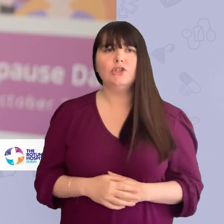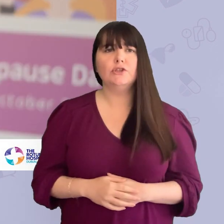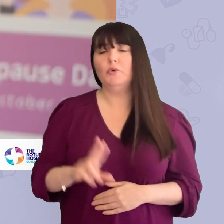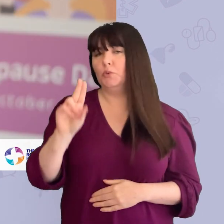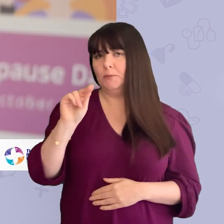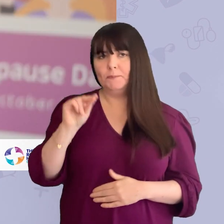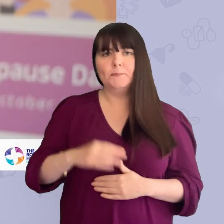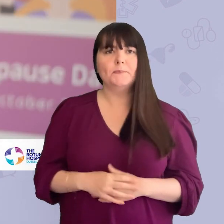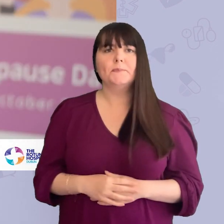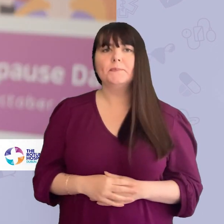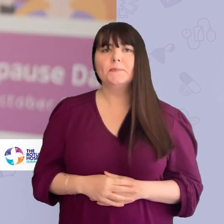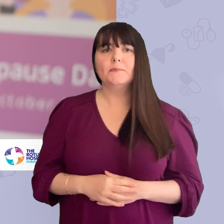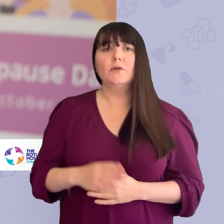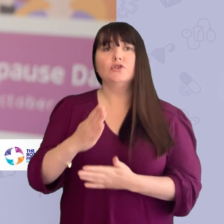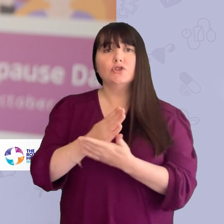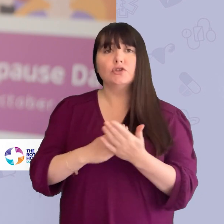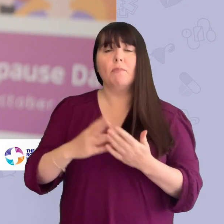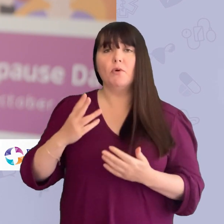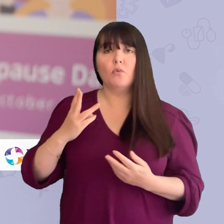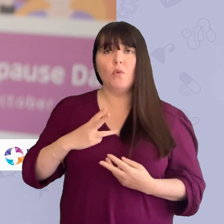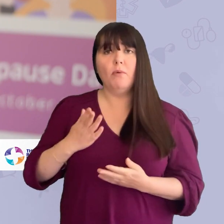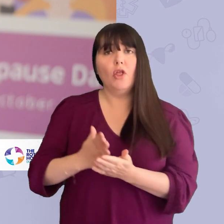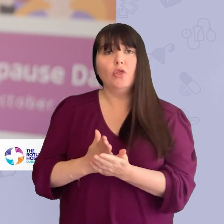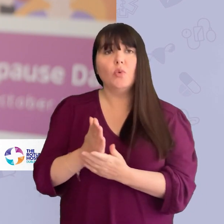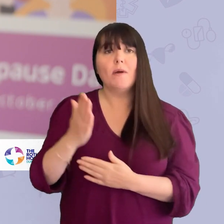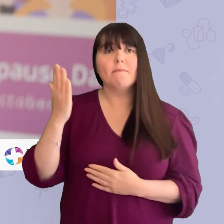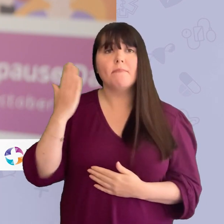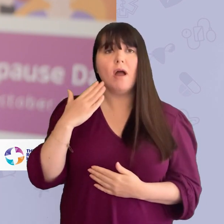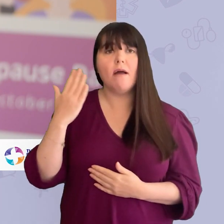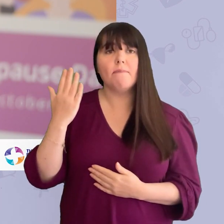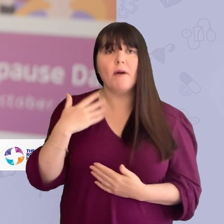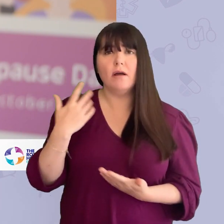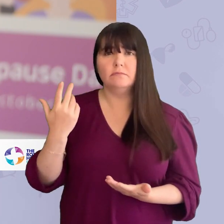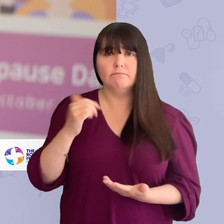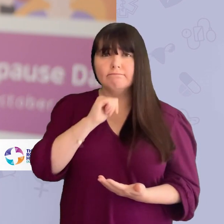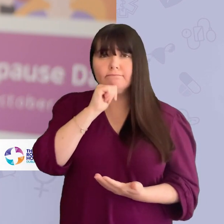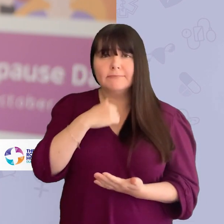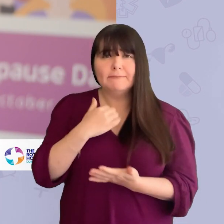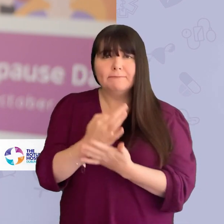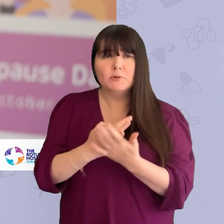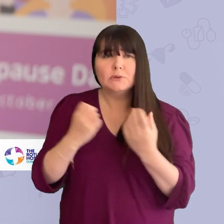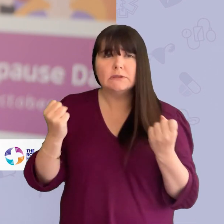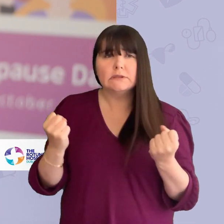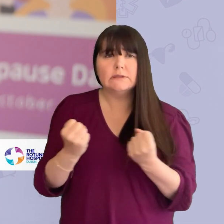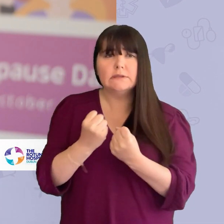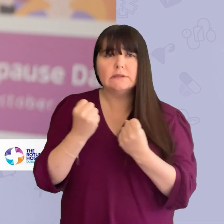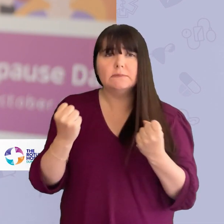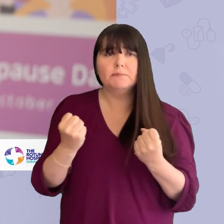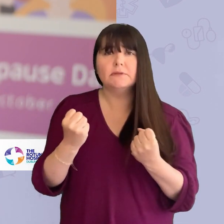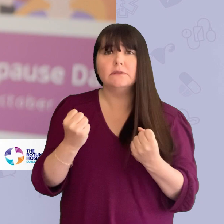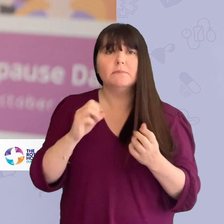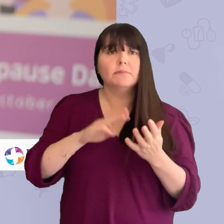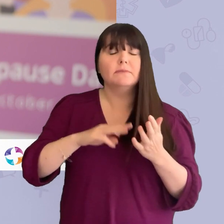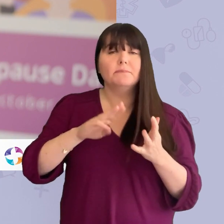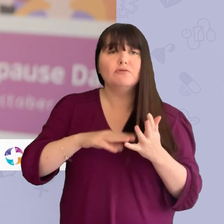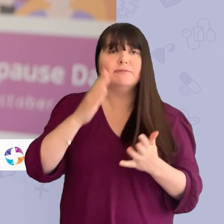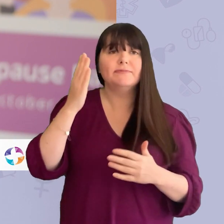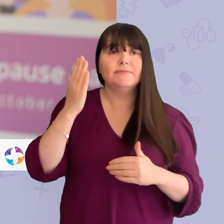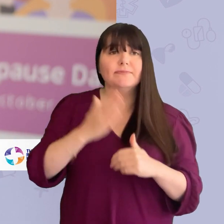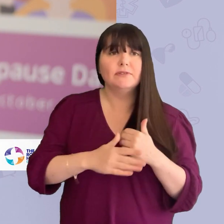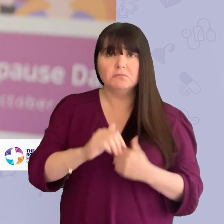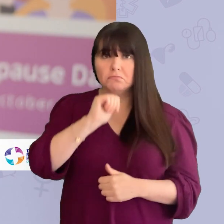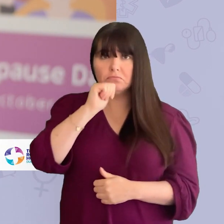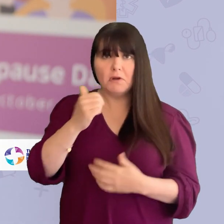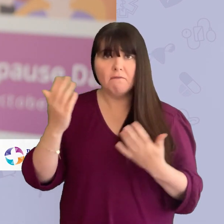No, so some women will go through menopause with very few symptoms. Their periods will space out and then stop. They'll have no hot flushes, no